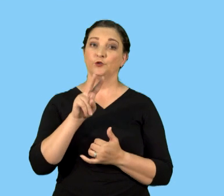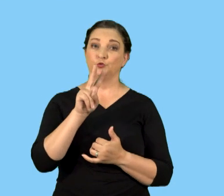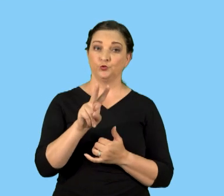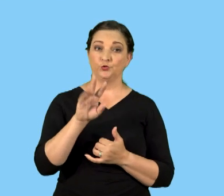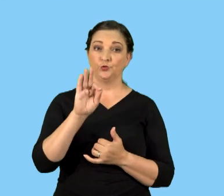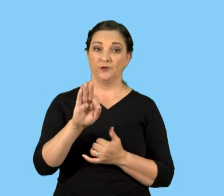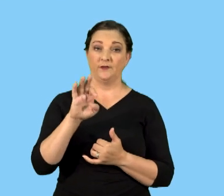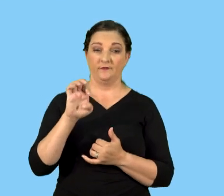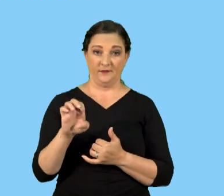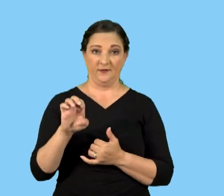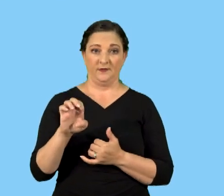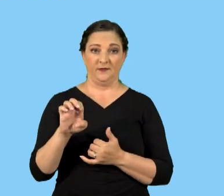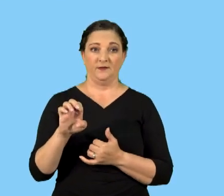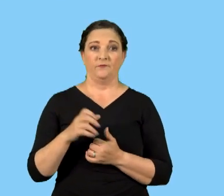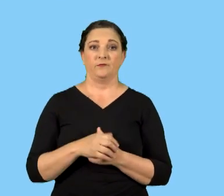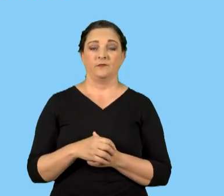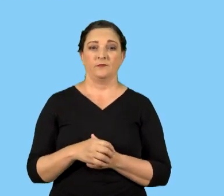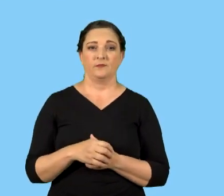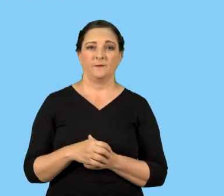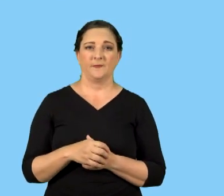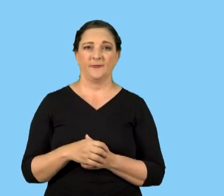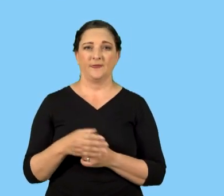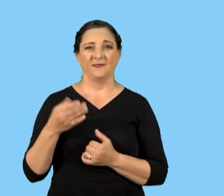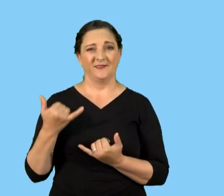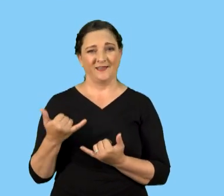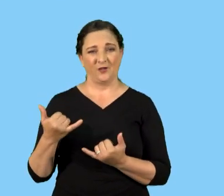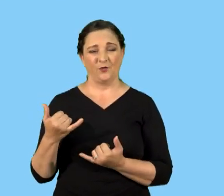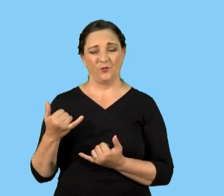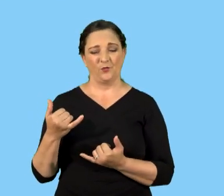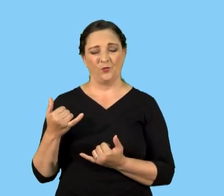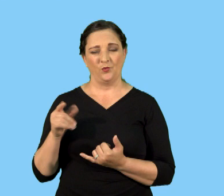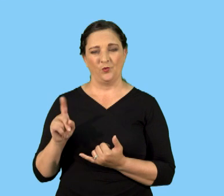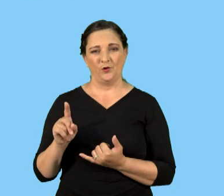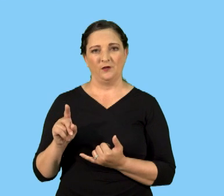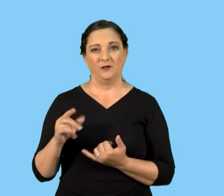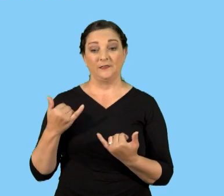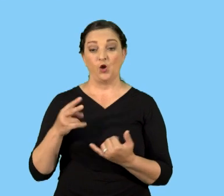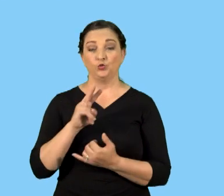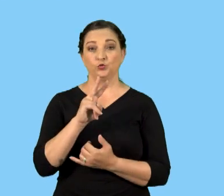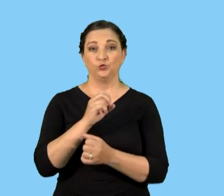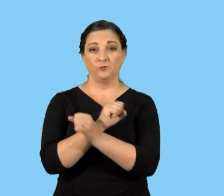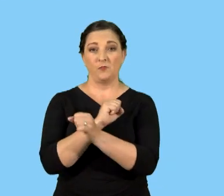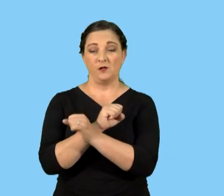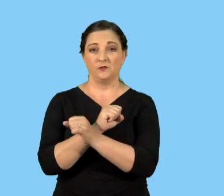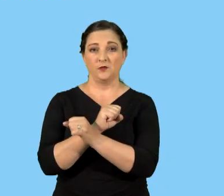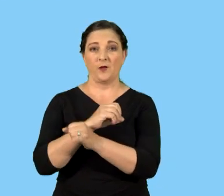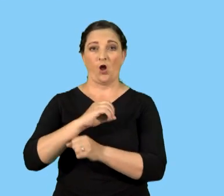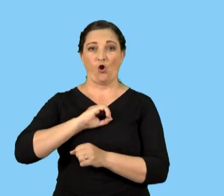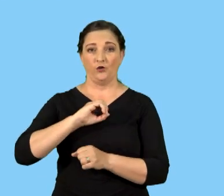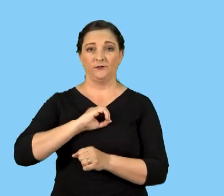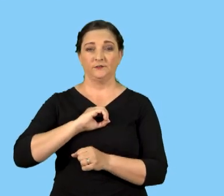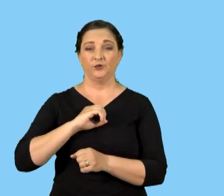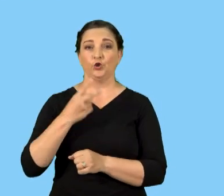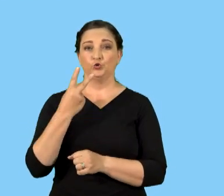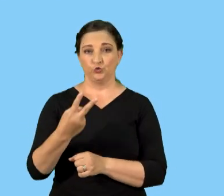have 2 Fe, which is balancing with that. Now, this is going to be 2 multiplied by